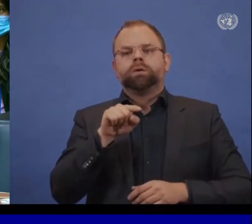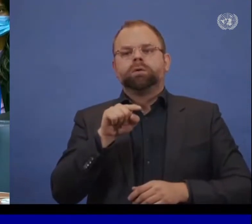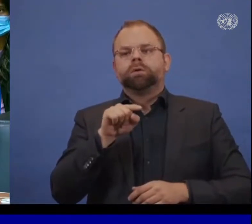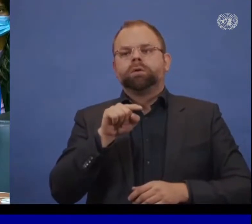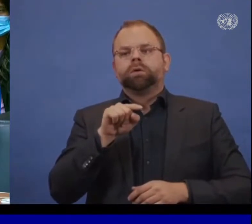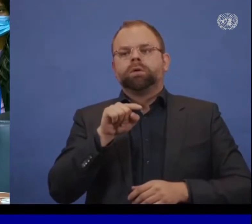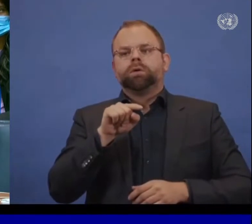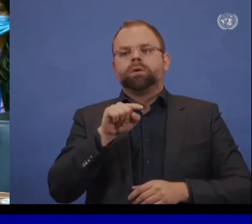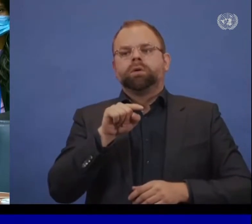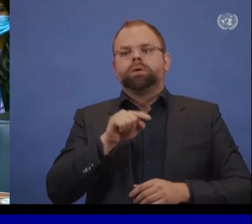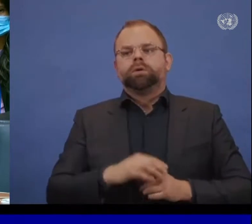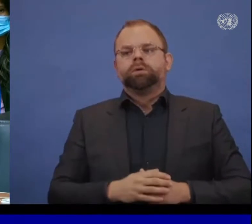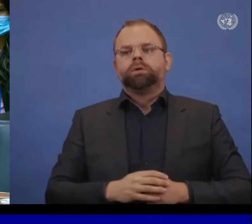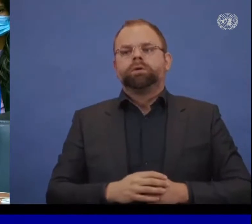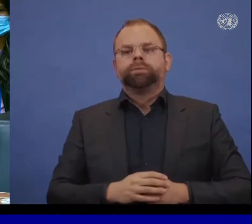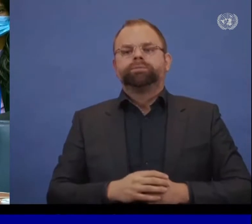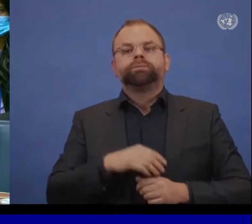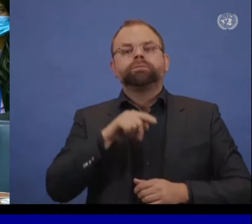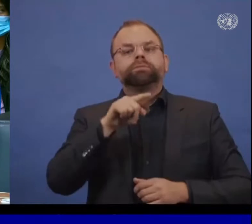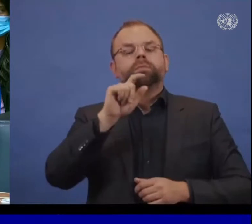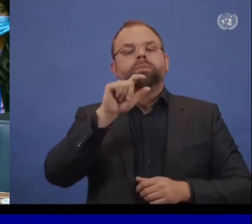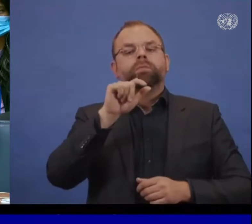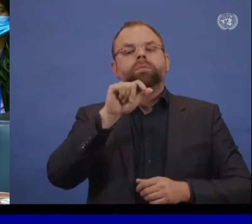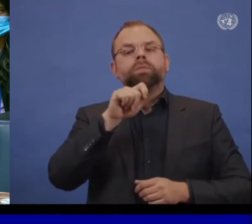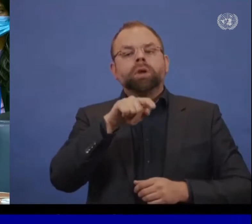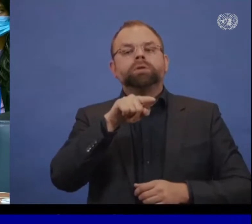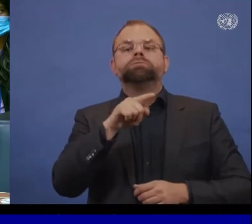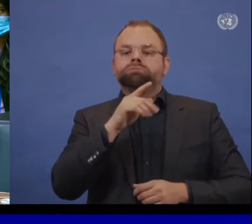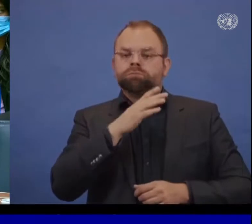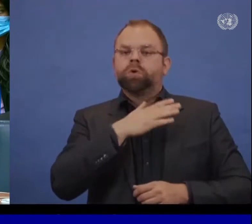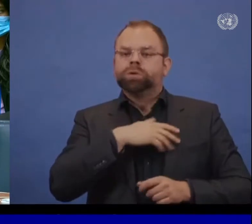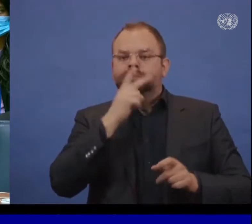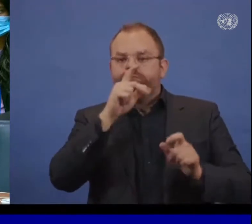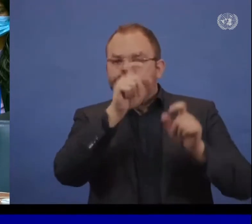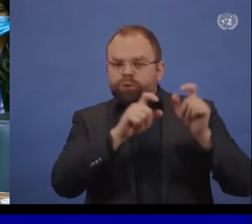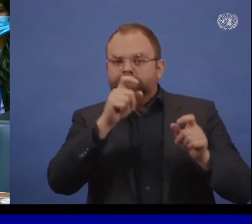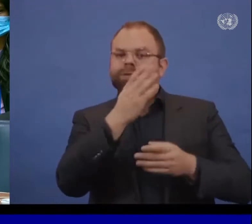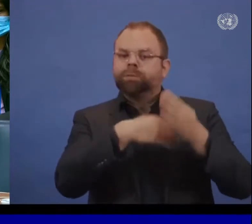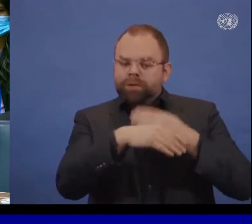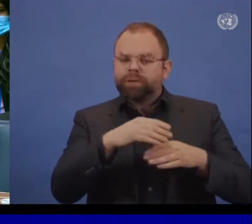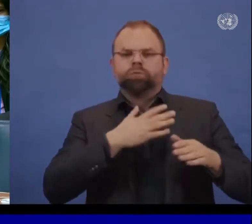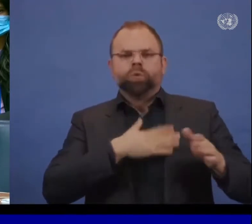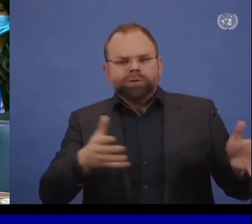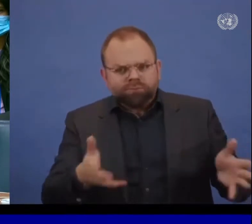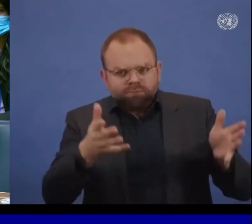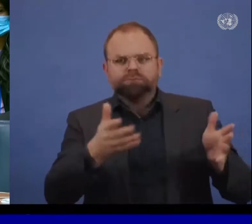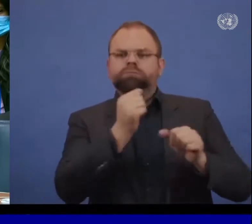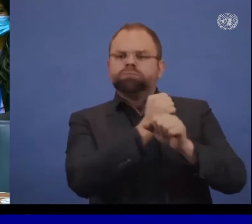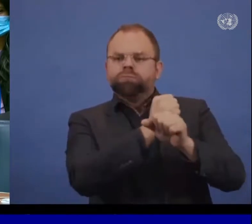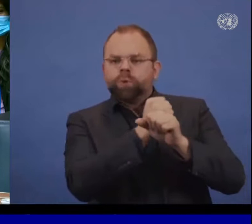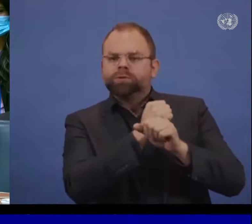with disabilities through a constitutional decree, the government of Sri Lanka took several measures to ensure the rights of people with